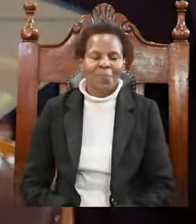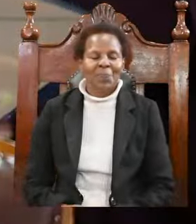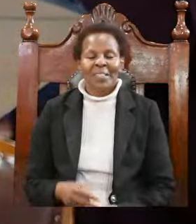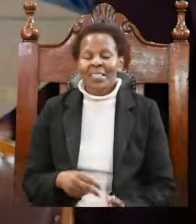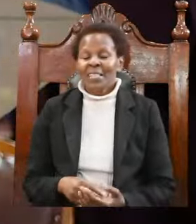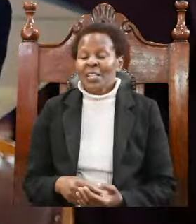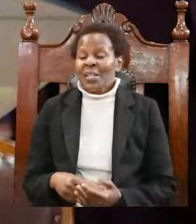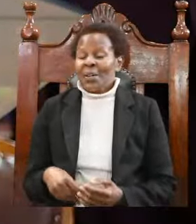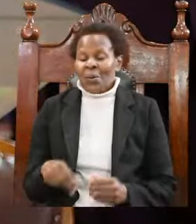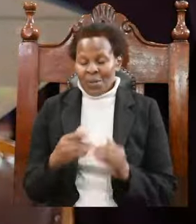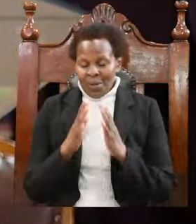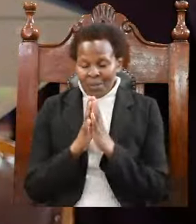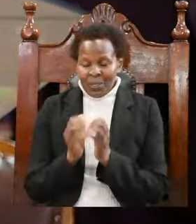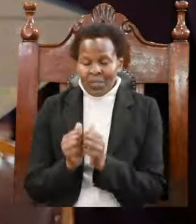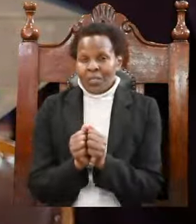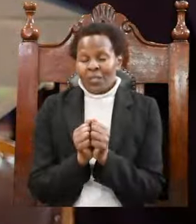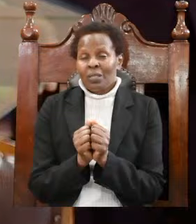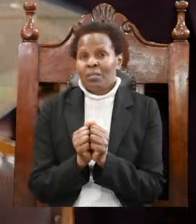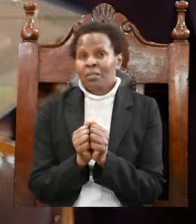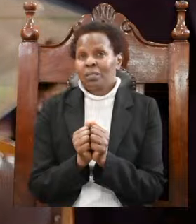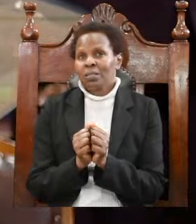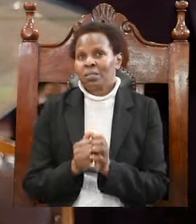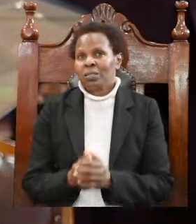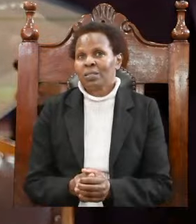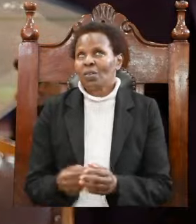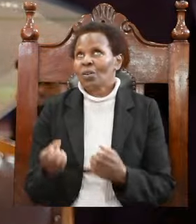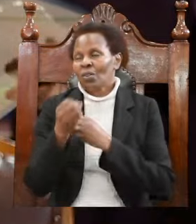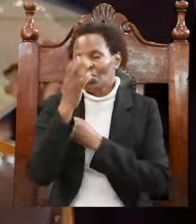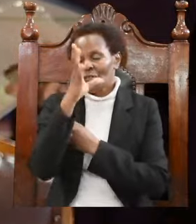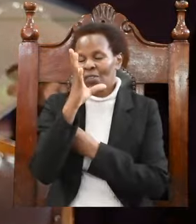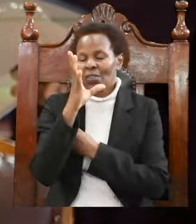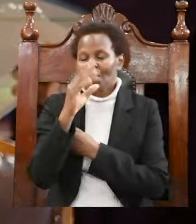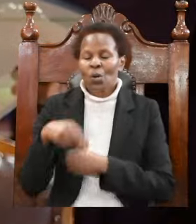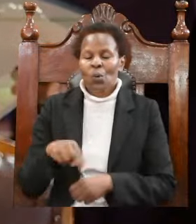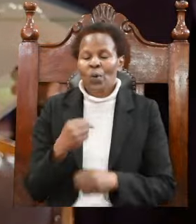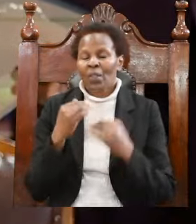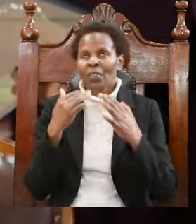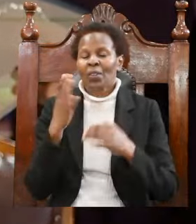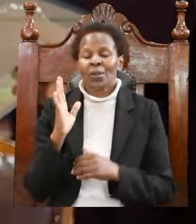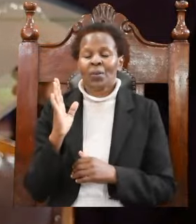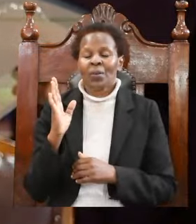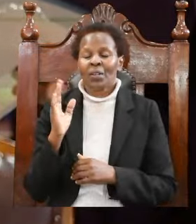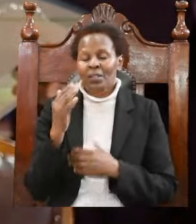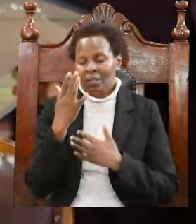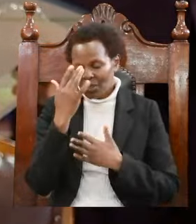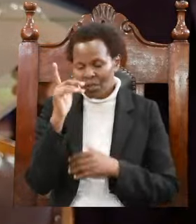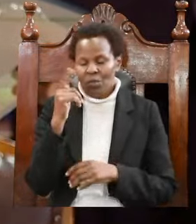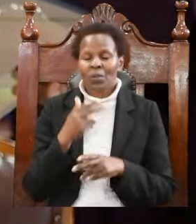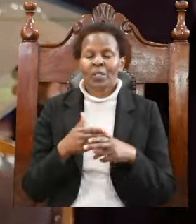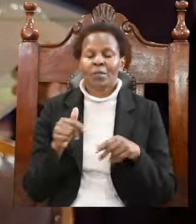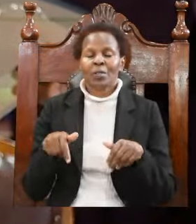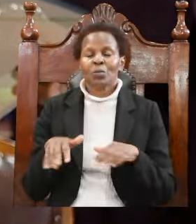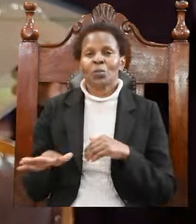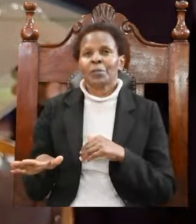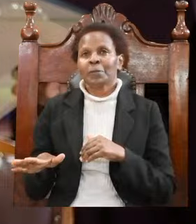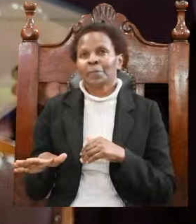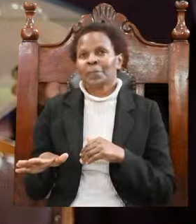Standing as we are, let us pray. Our God and our Father, we thank you and honor your name this